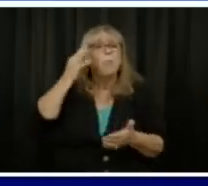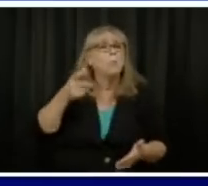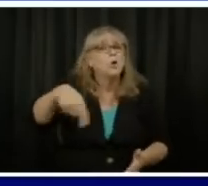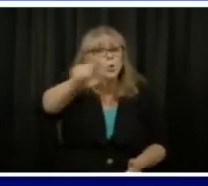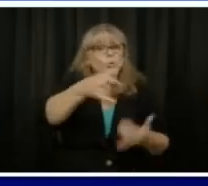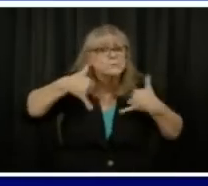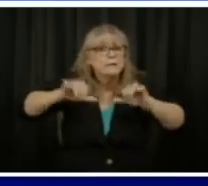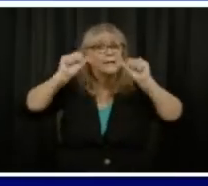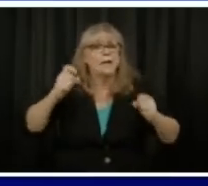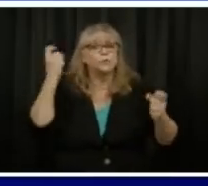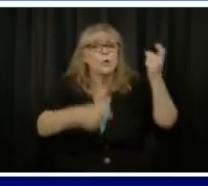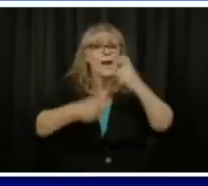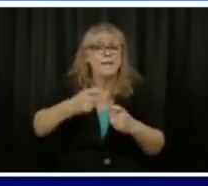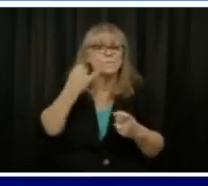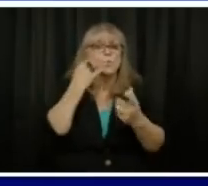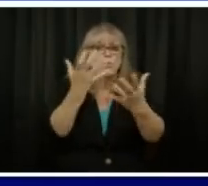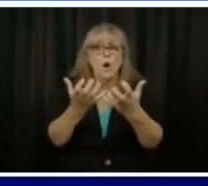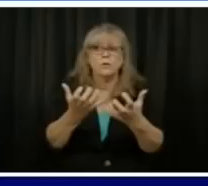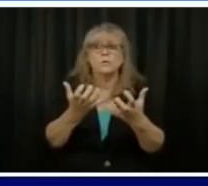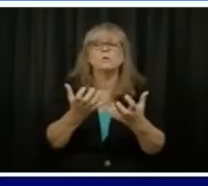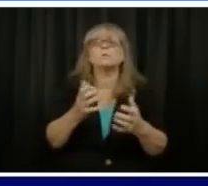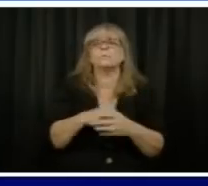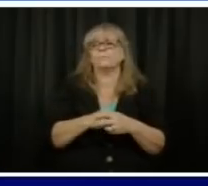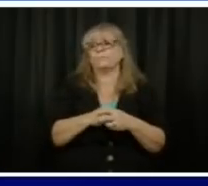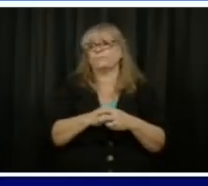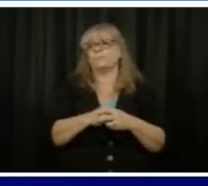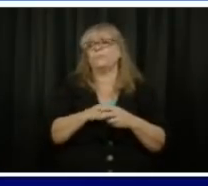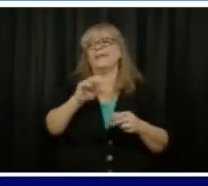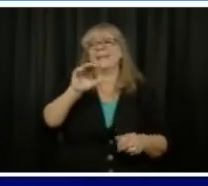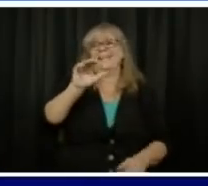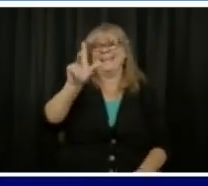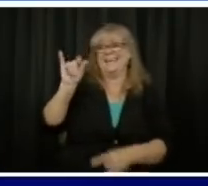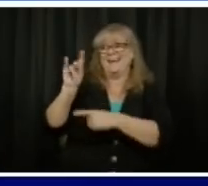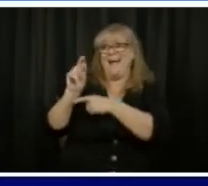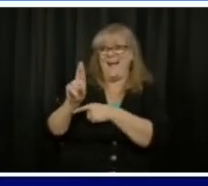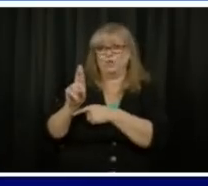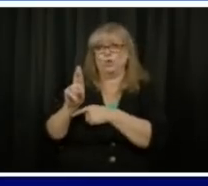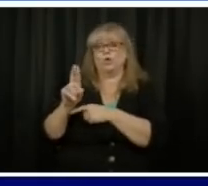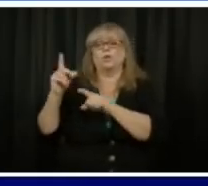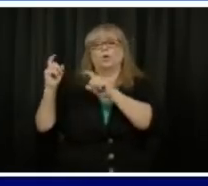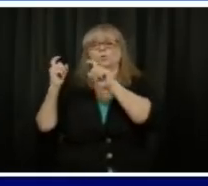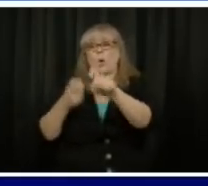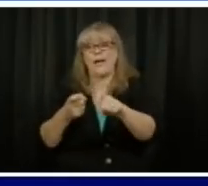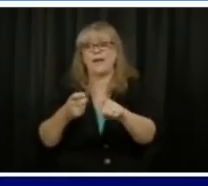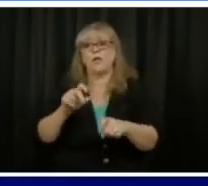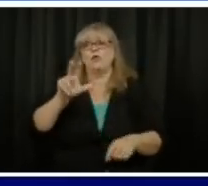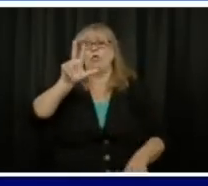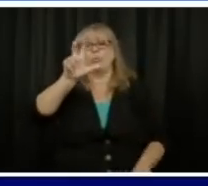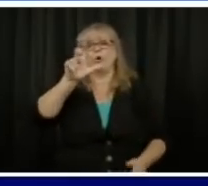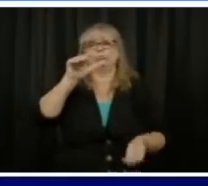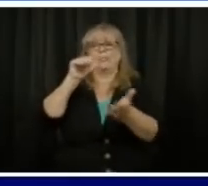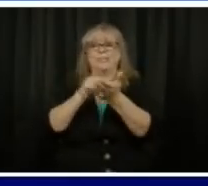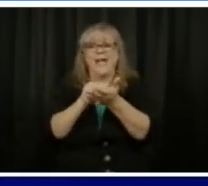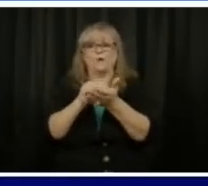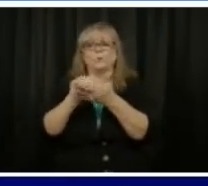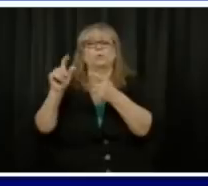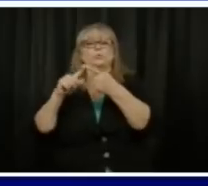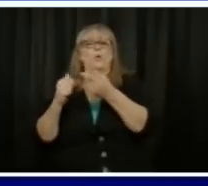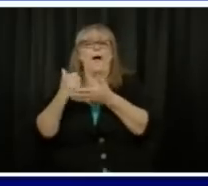need. $300,000 of the Kaiser donation is helping with contact tracing, focusing on cultural